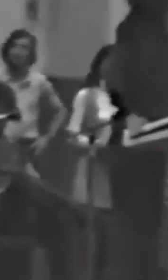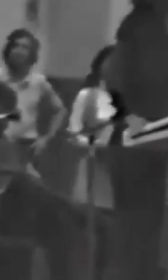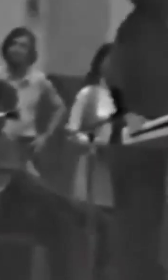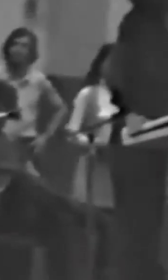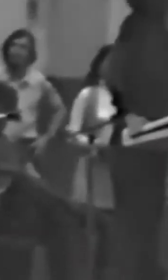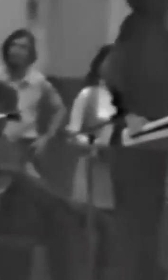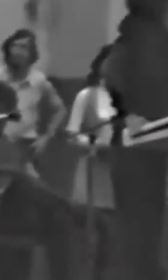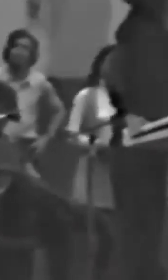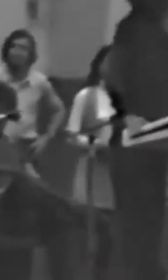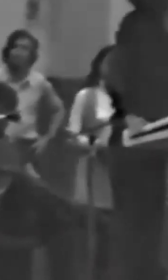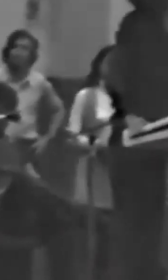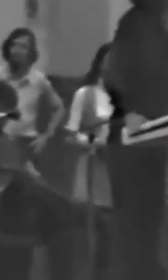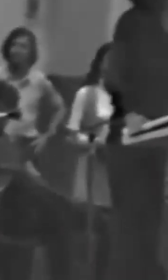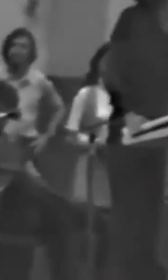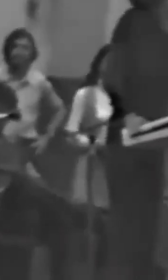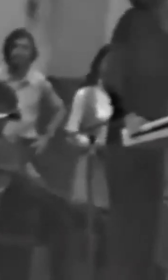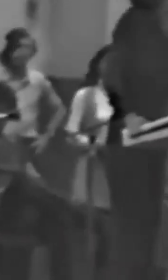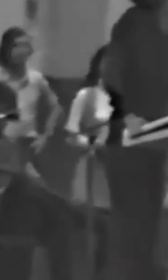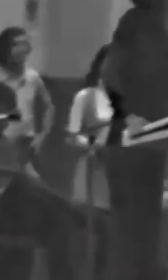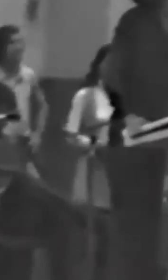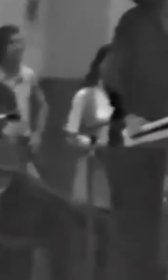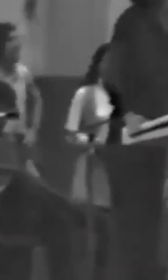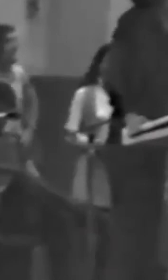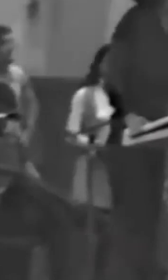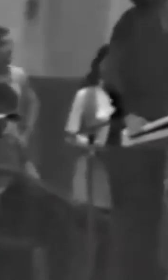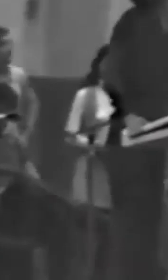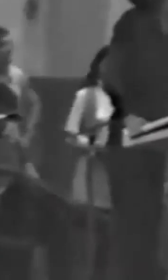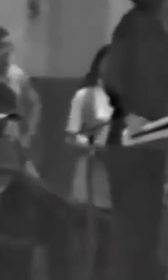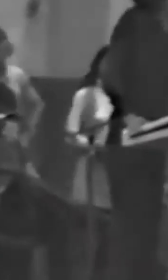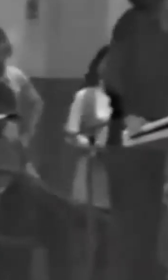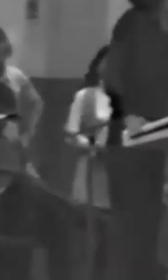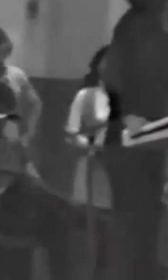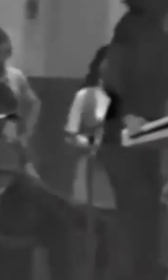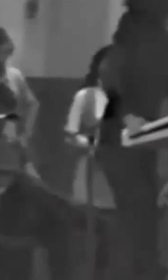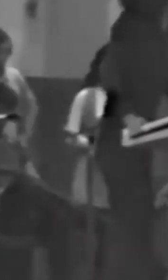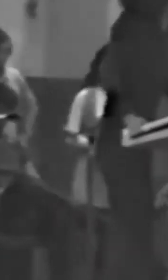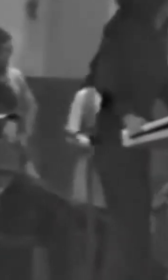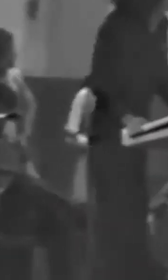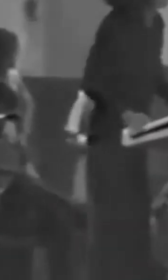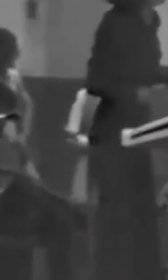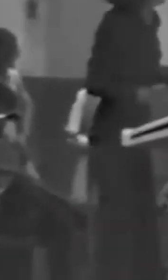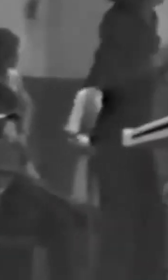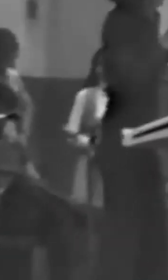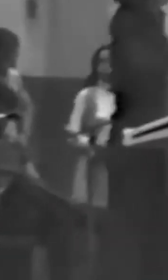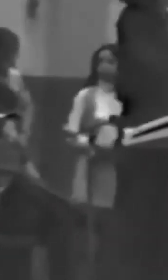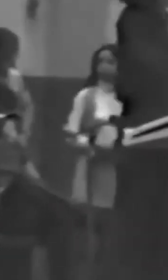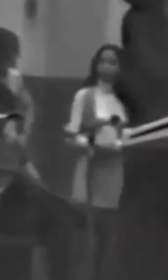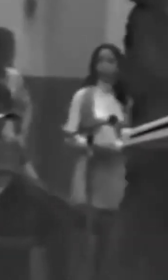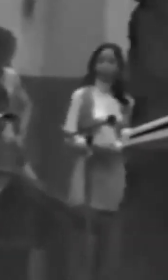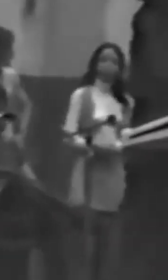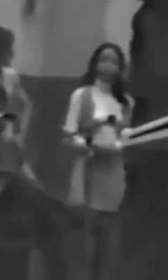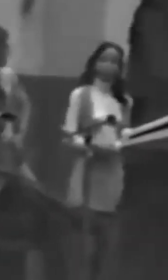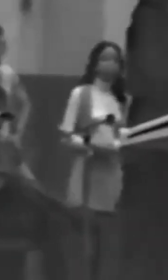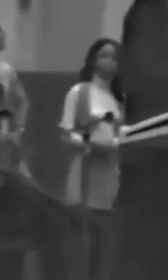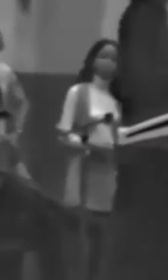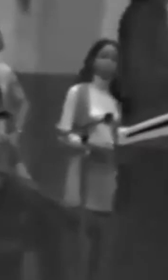back into the past, if we look at Nazi Germany, we can see that the function